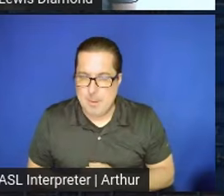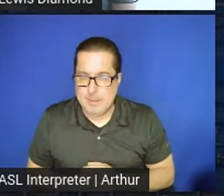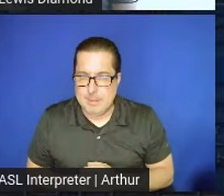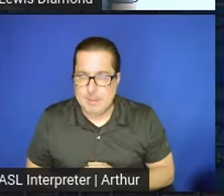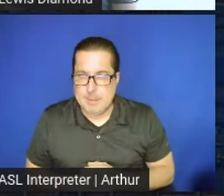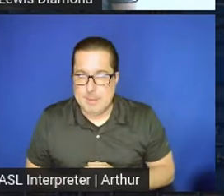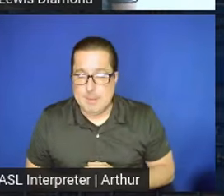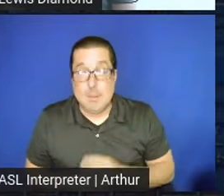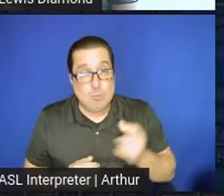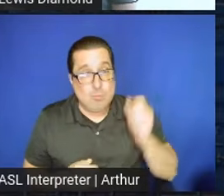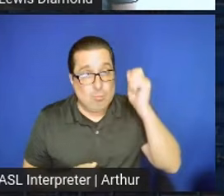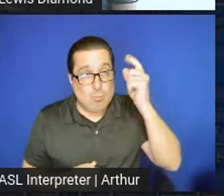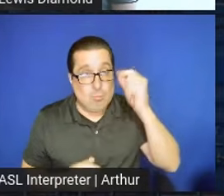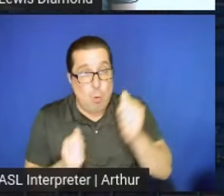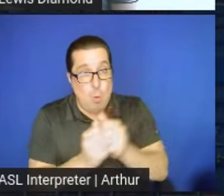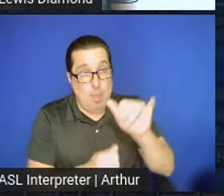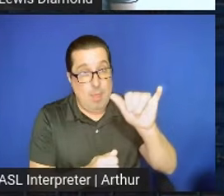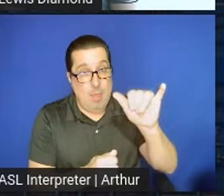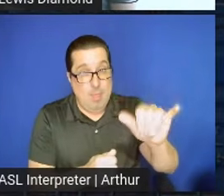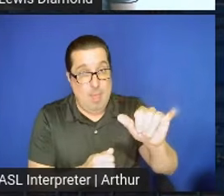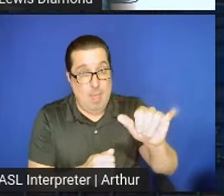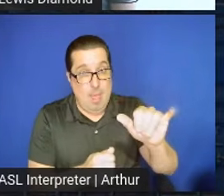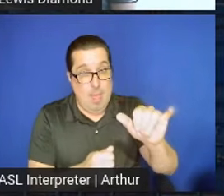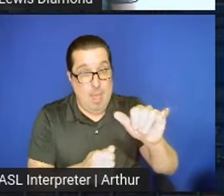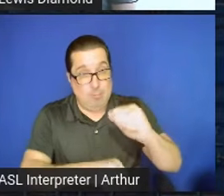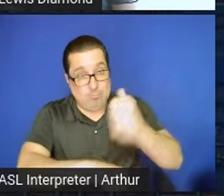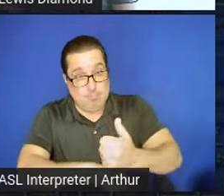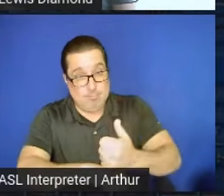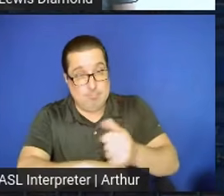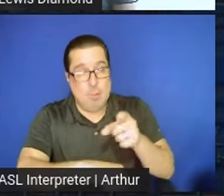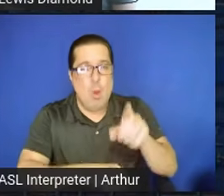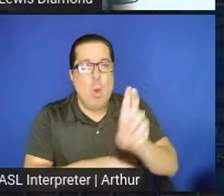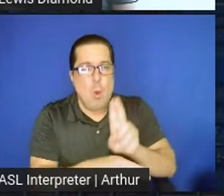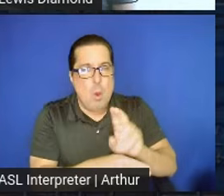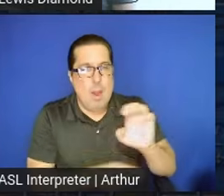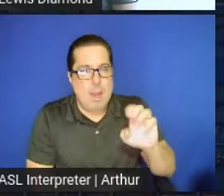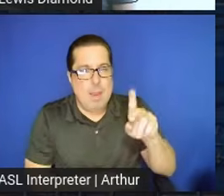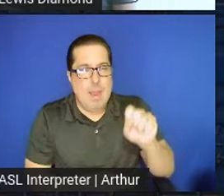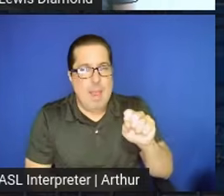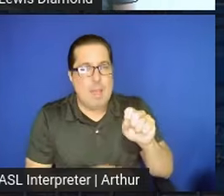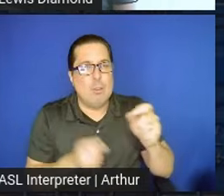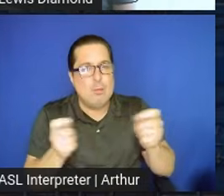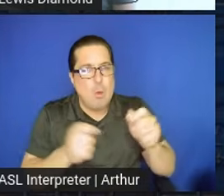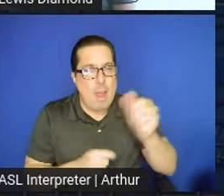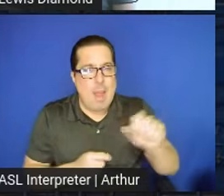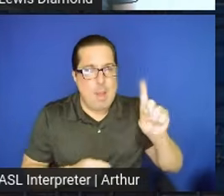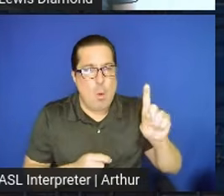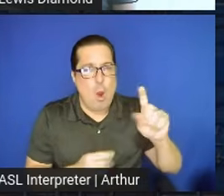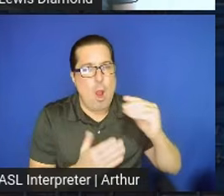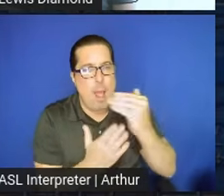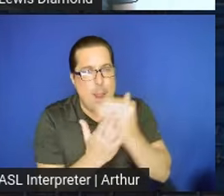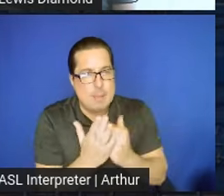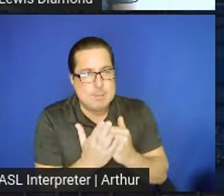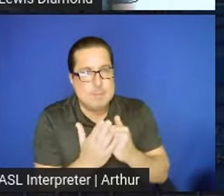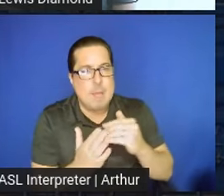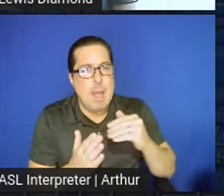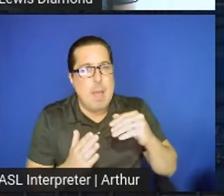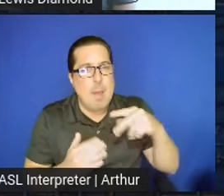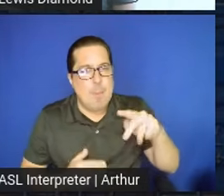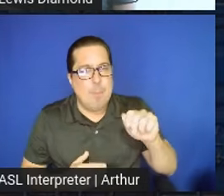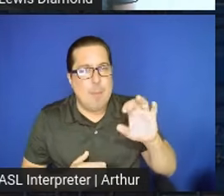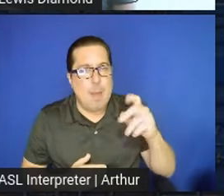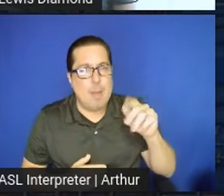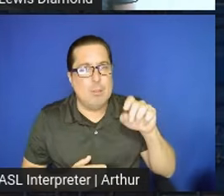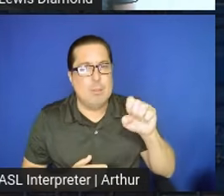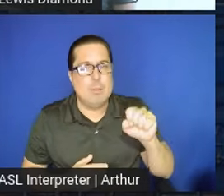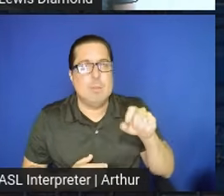With that in place, you can now use EKS Control Anywhere list packages in order to figure out what you can